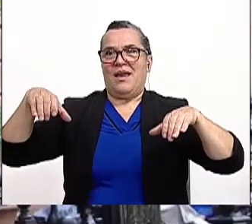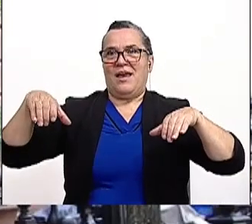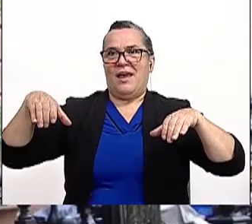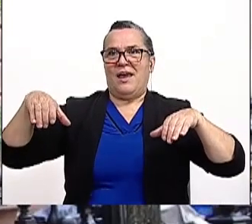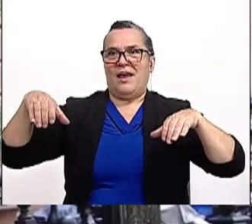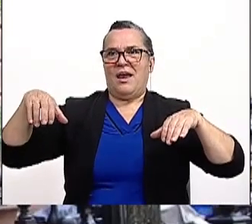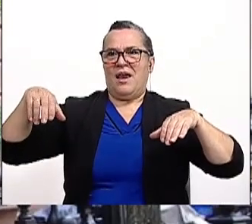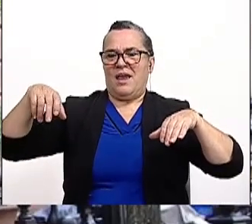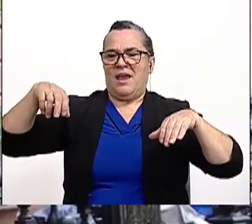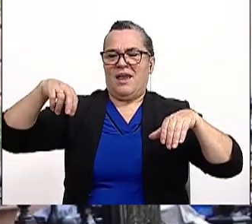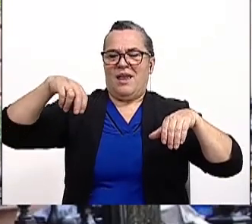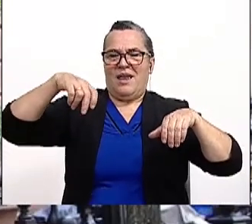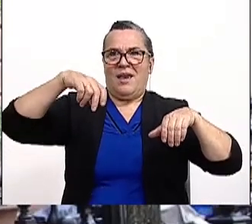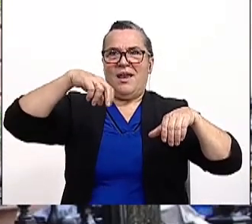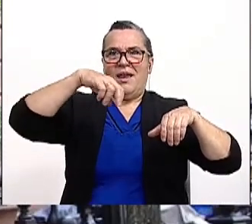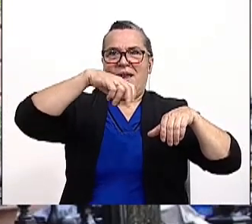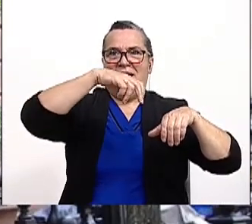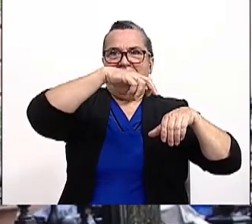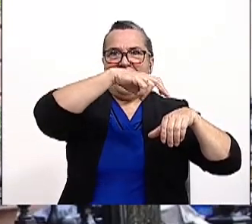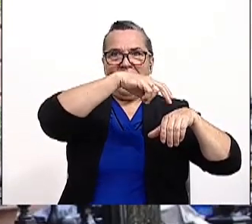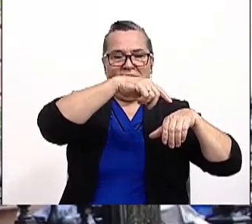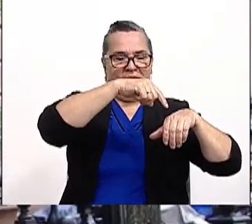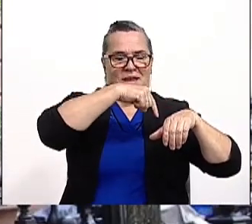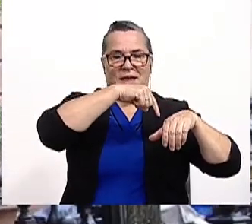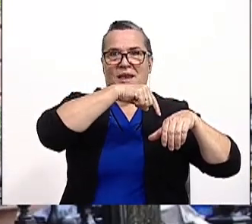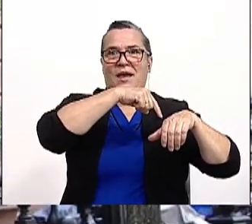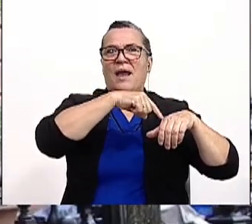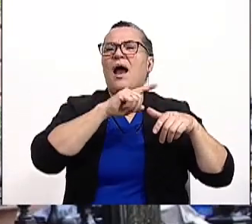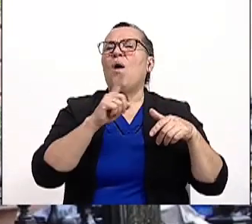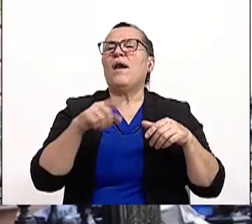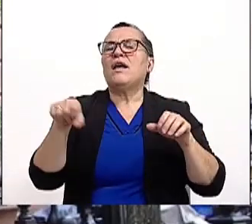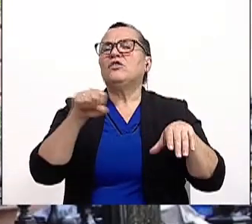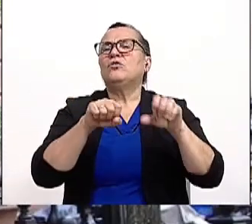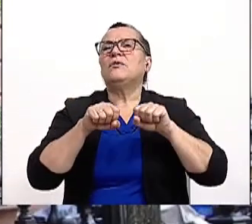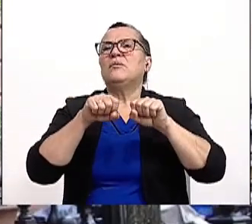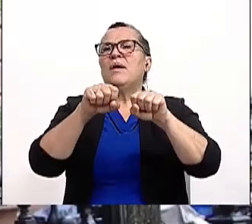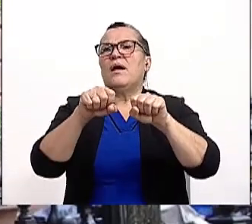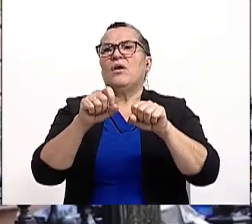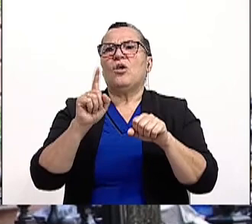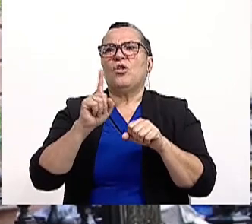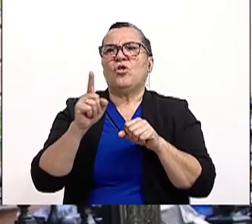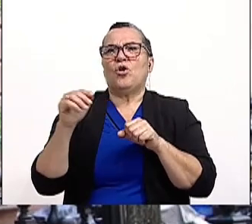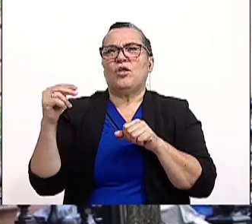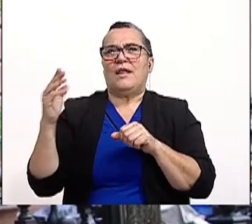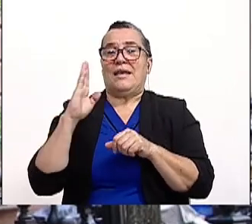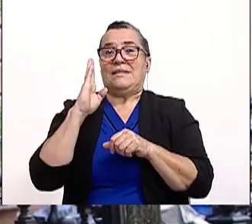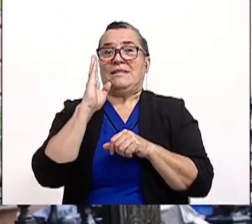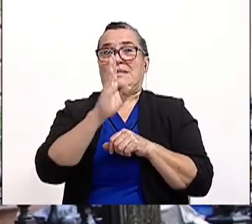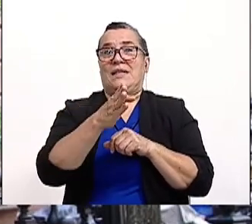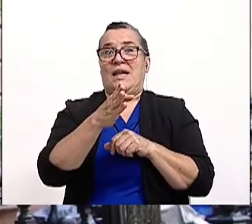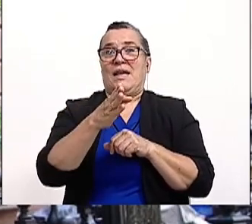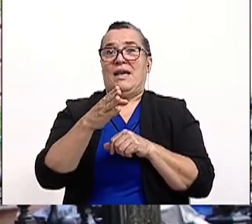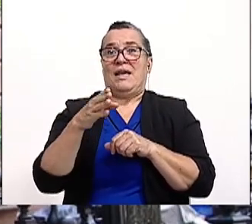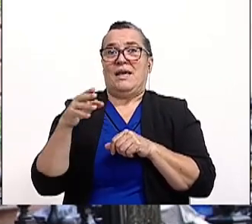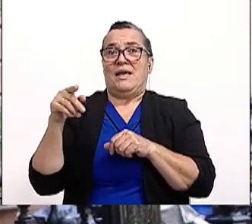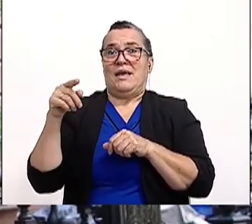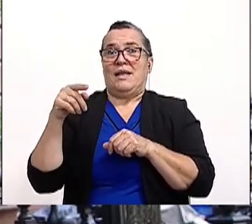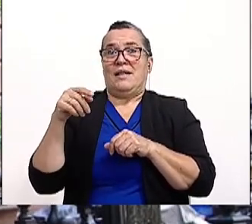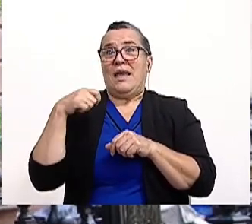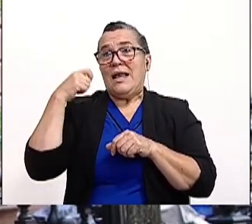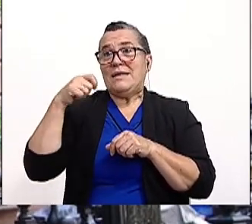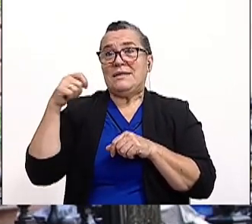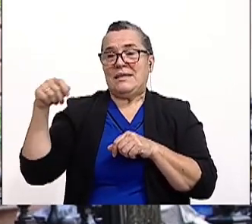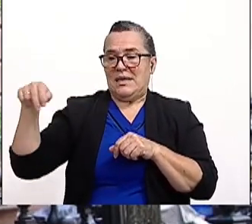the supermarket, go straight on, go past the cinema. This is the